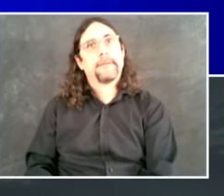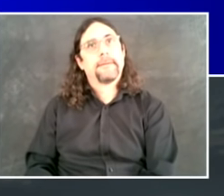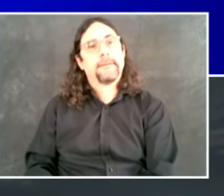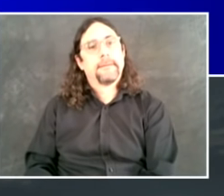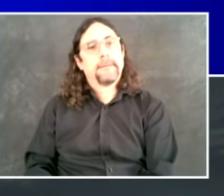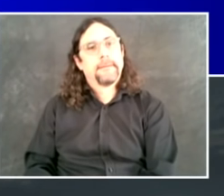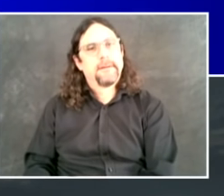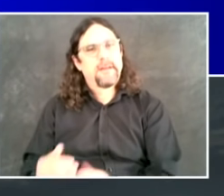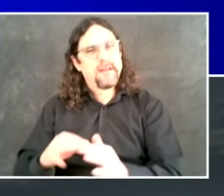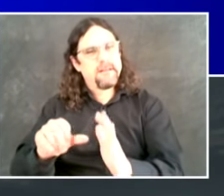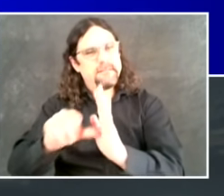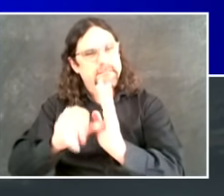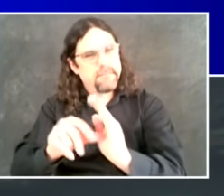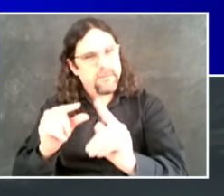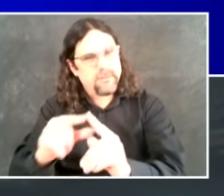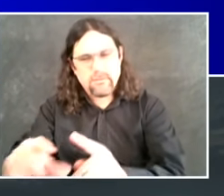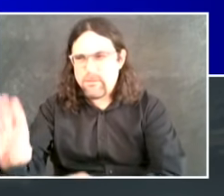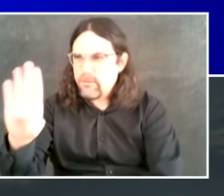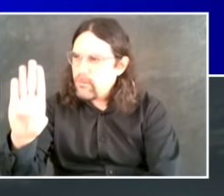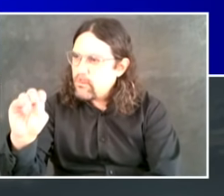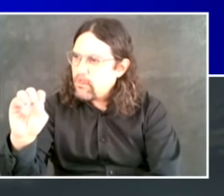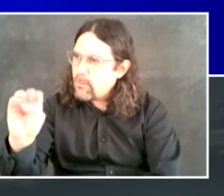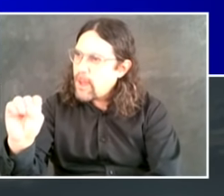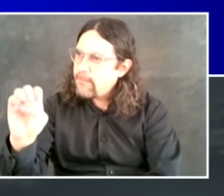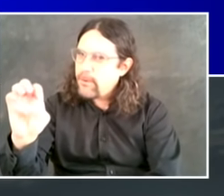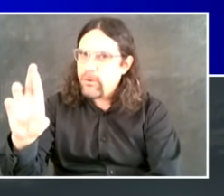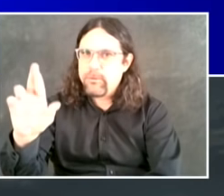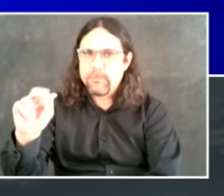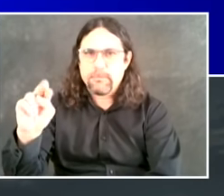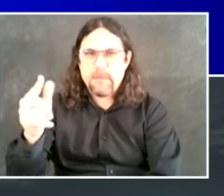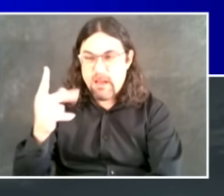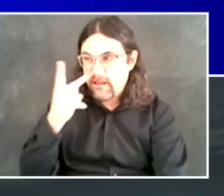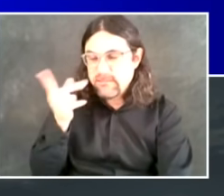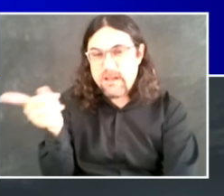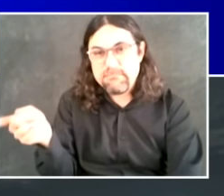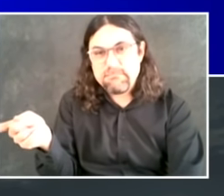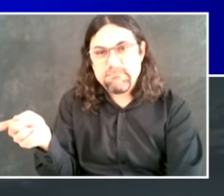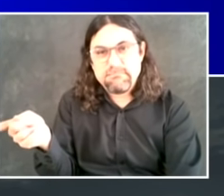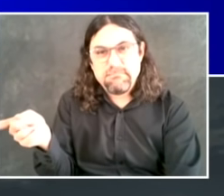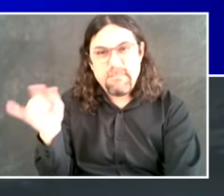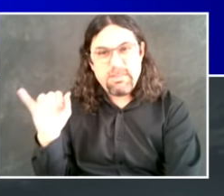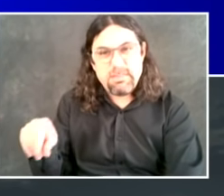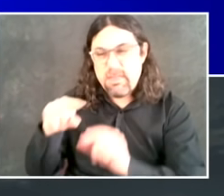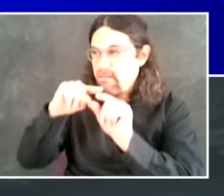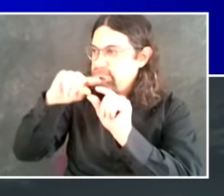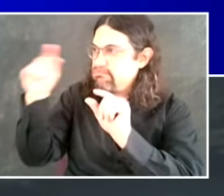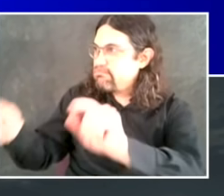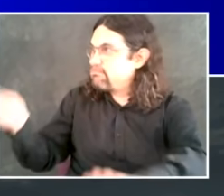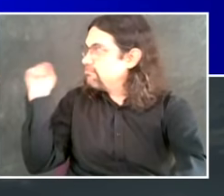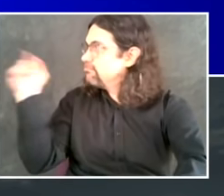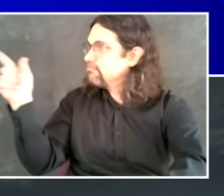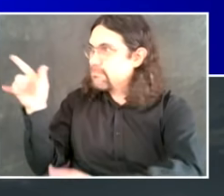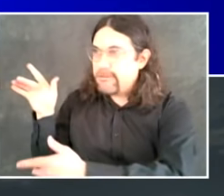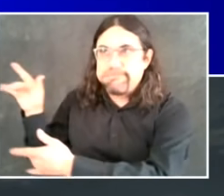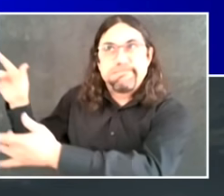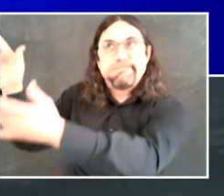reasserts, and the cases come on more and more, and the numbers go up, and more people are afflicted.